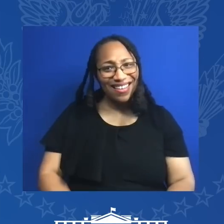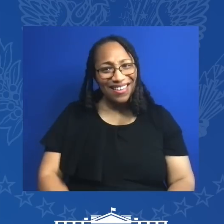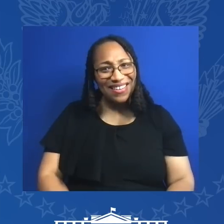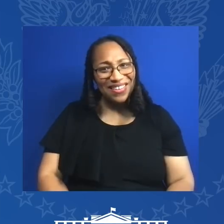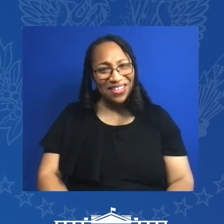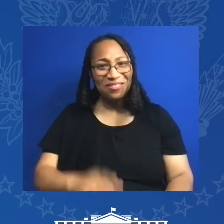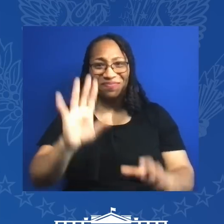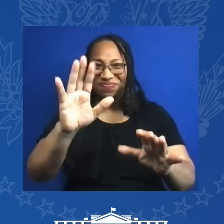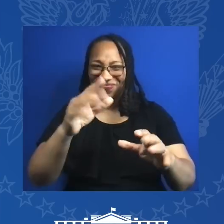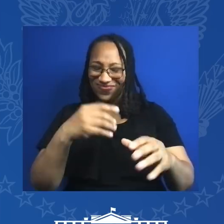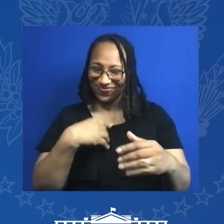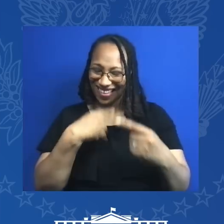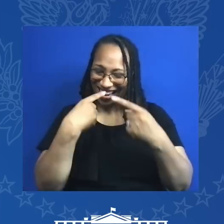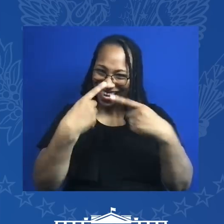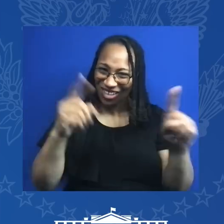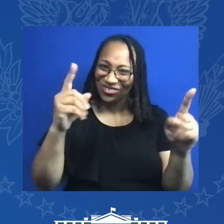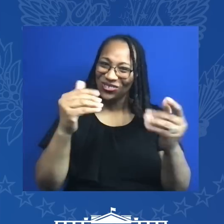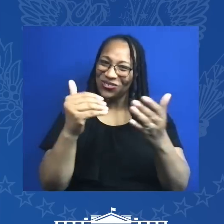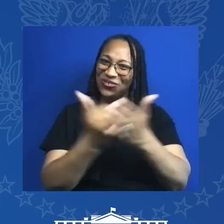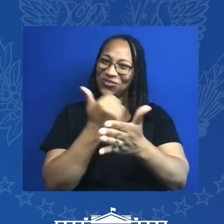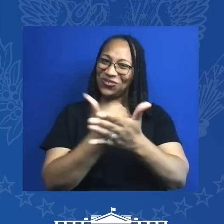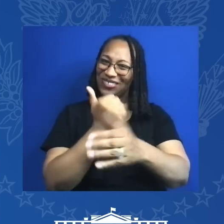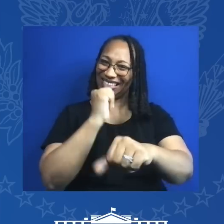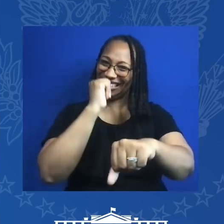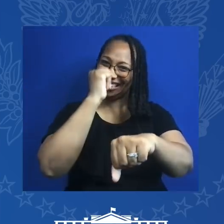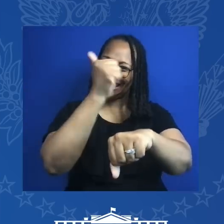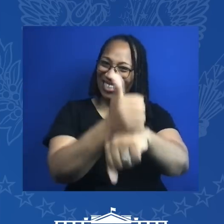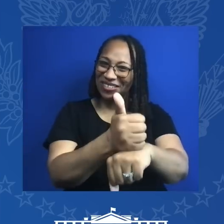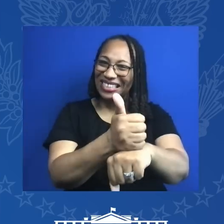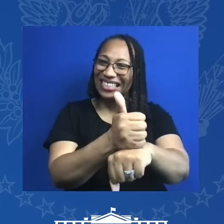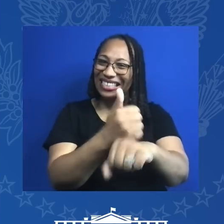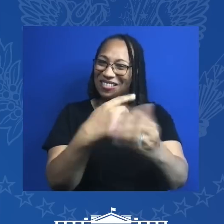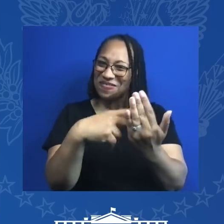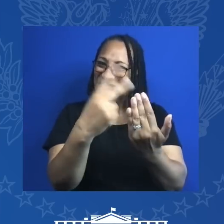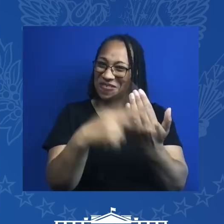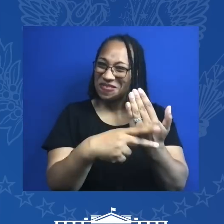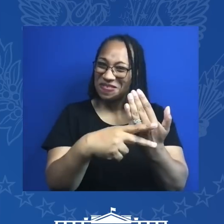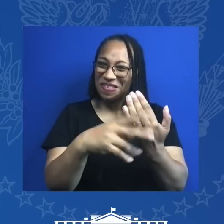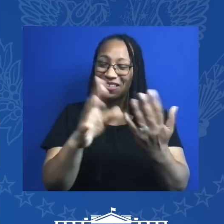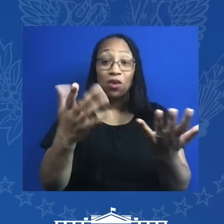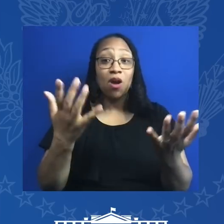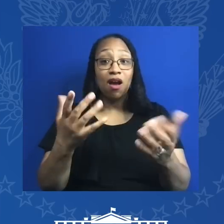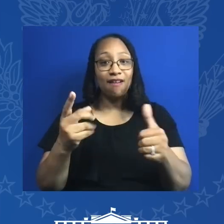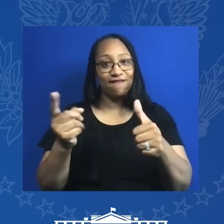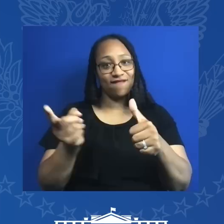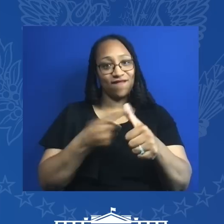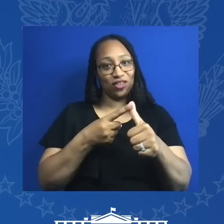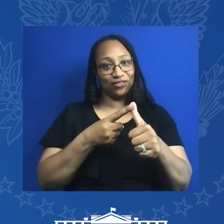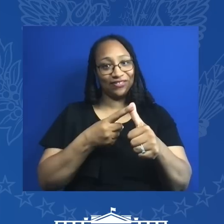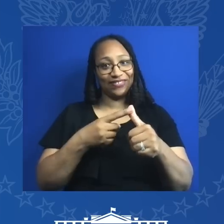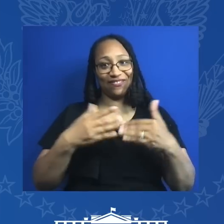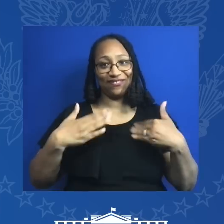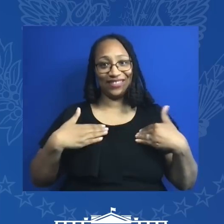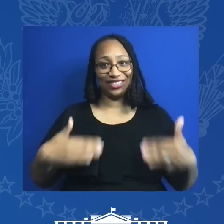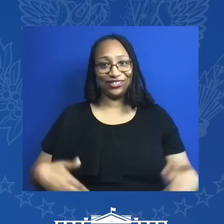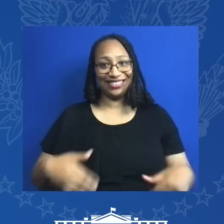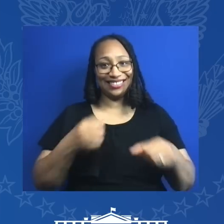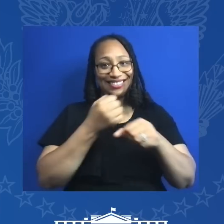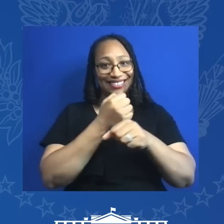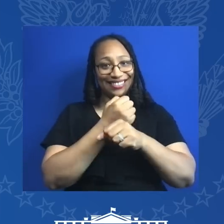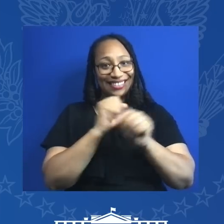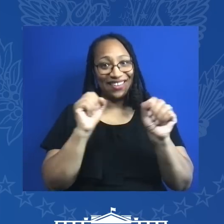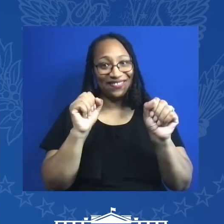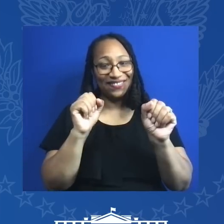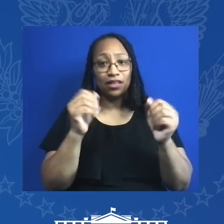First, ensuring your physical safety. Whether you're organizing a pride parade, running a small business, or just trying to focus